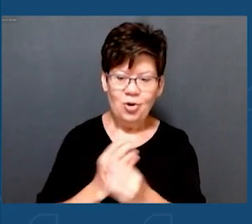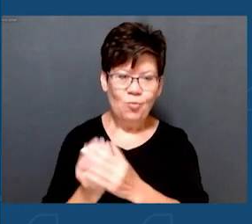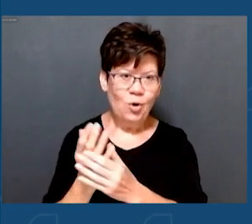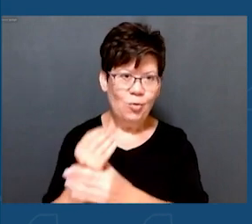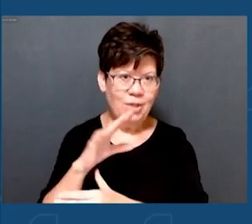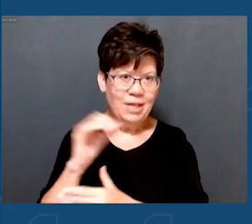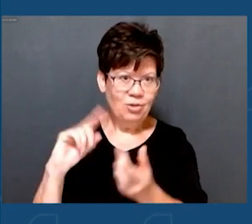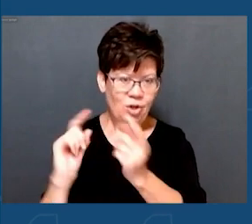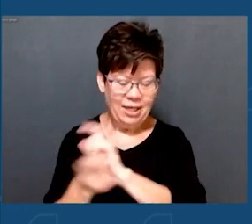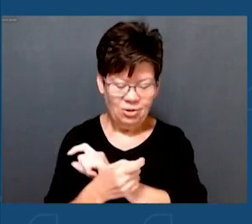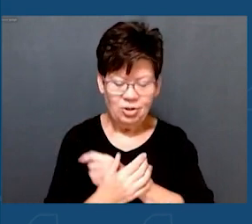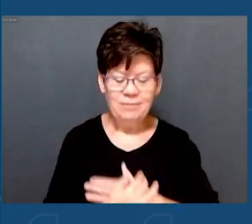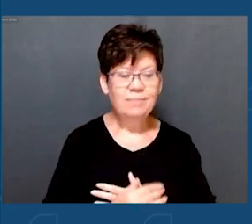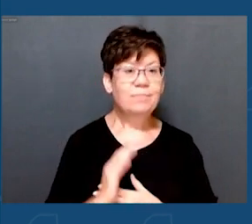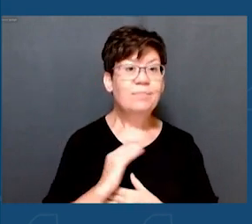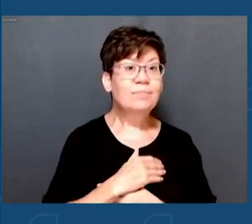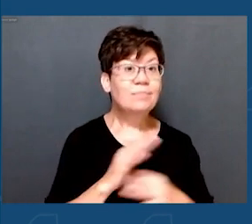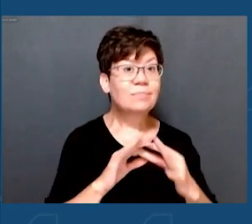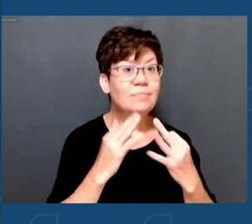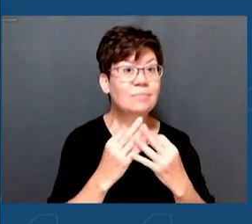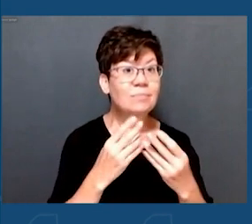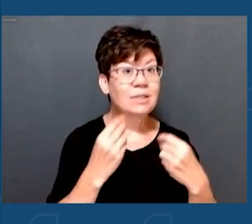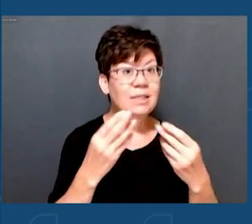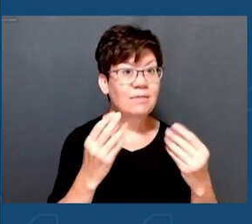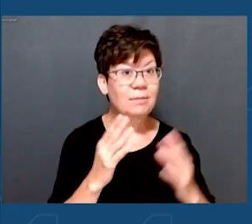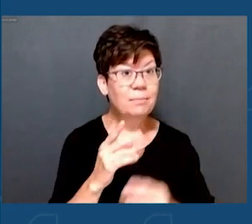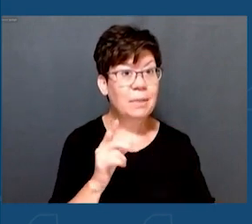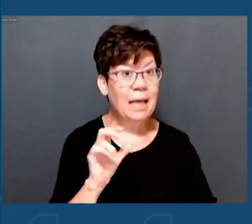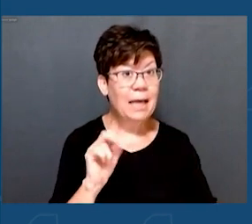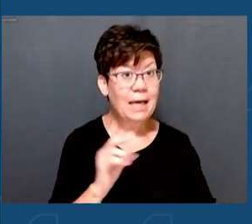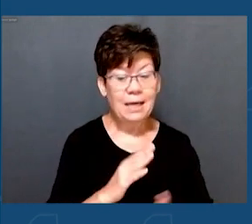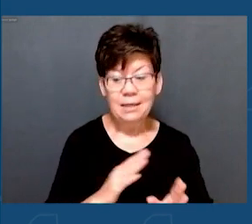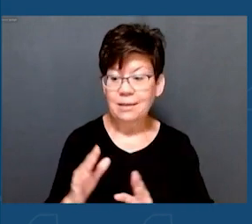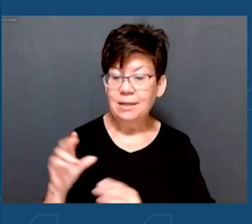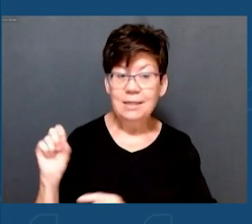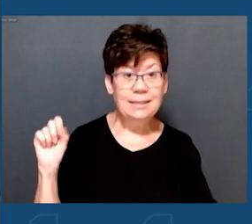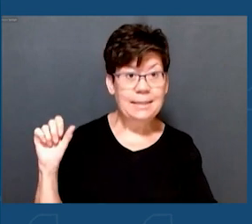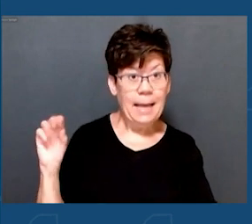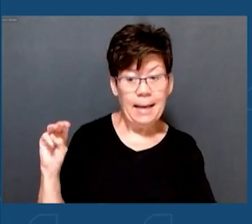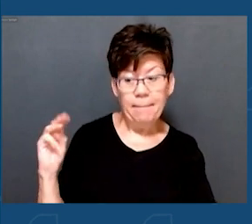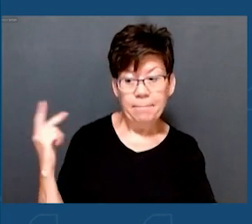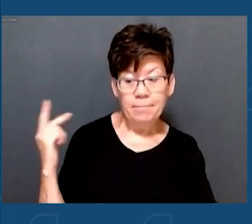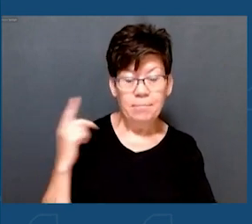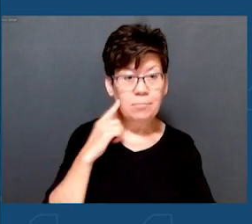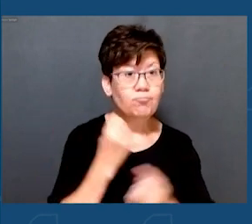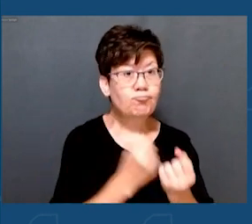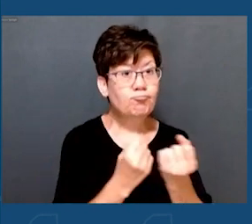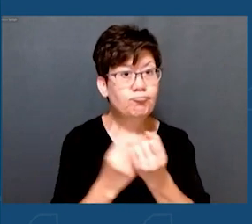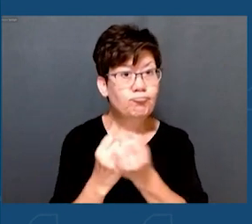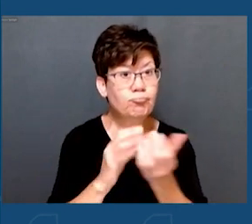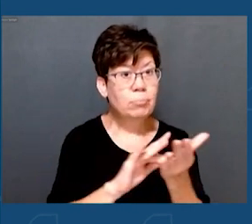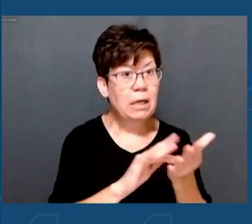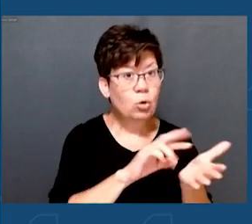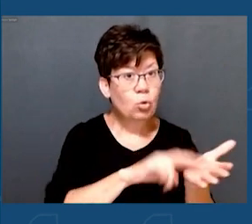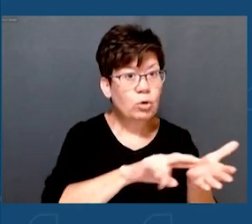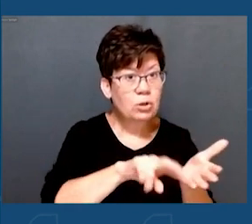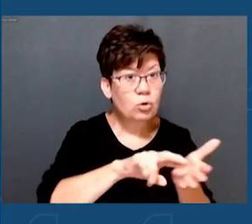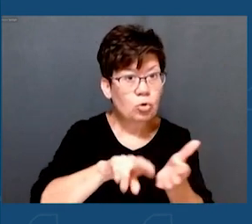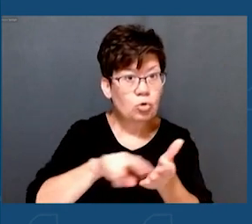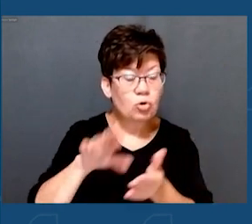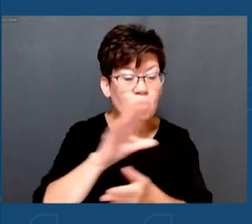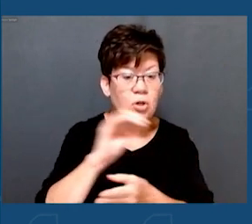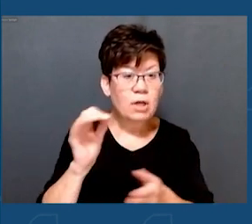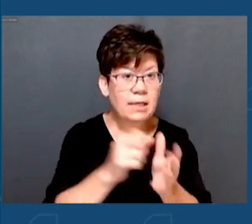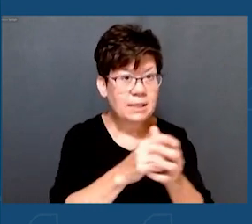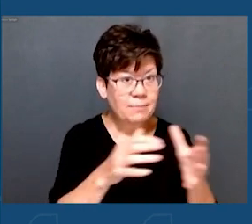Within our family giving plan, Sam and I have supported philanthropic medical research and expansion for